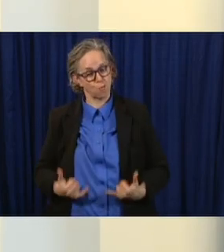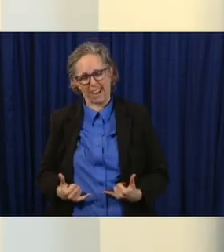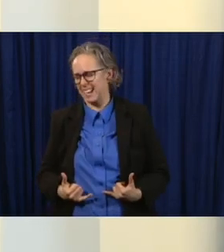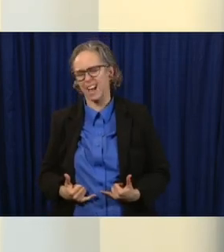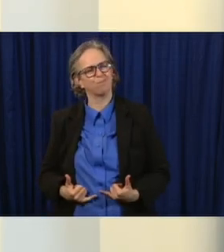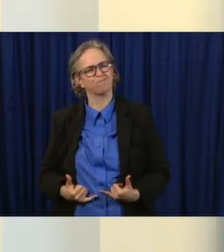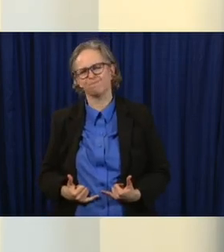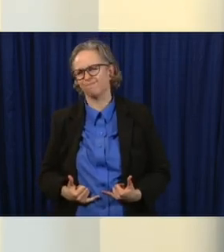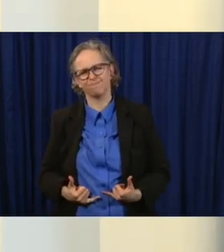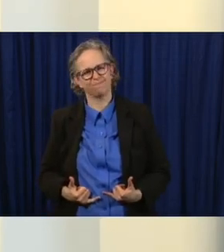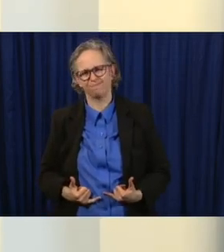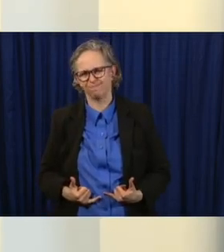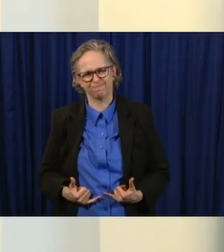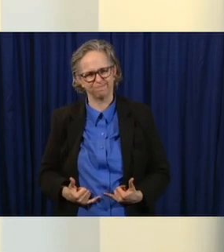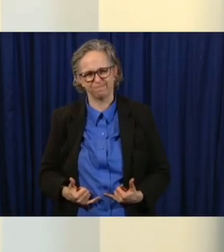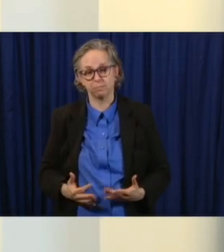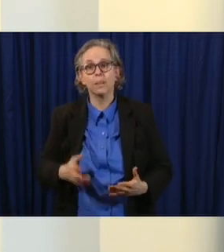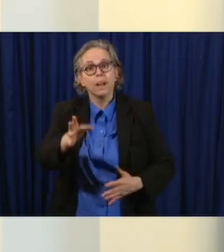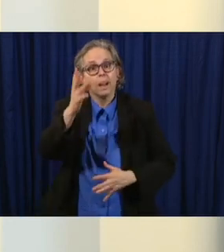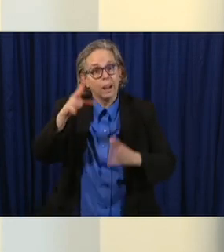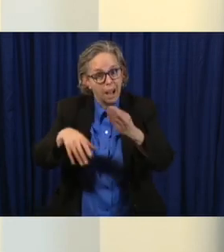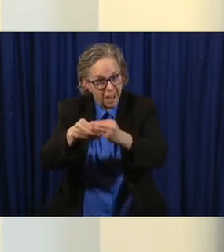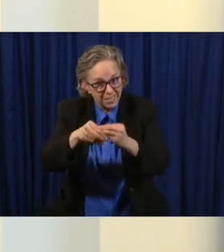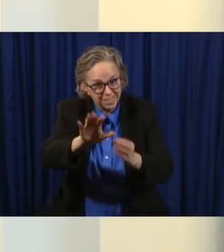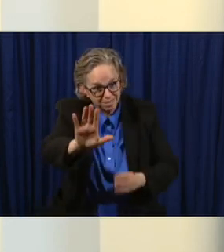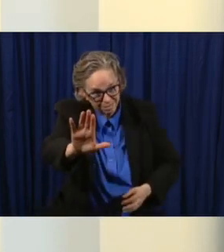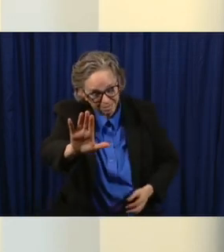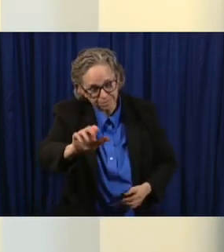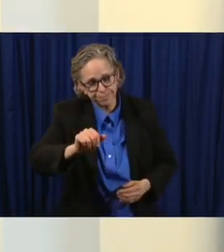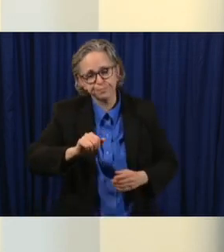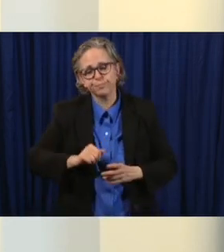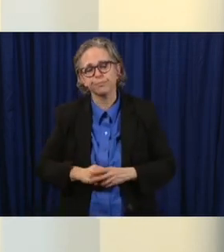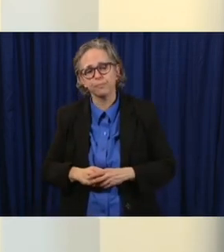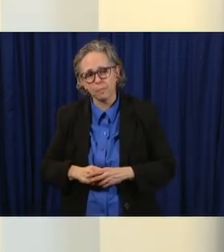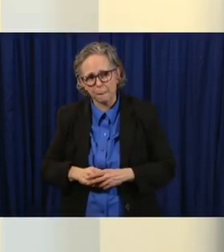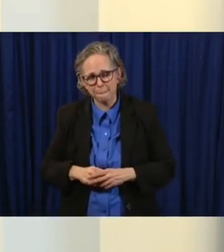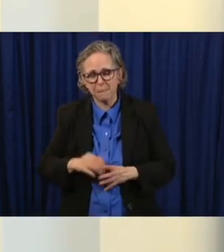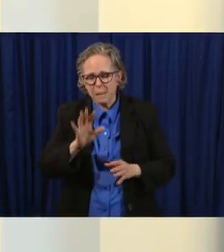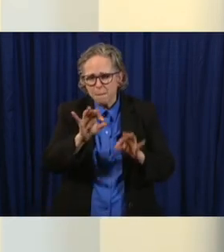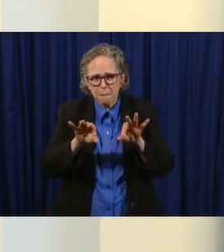too that, it's really important that we remember,